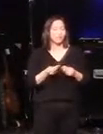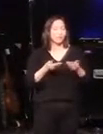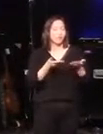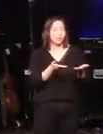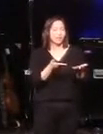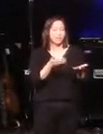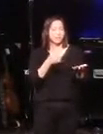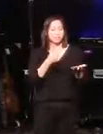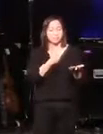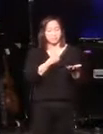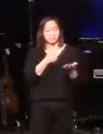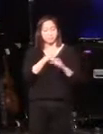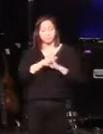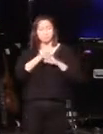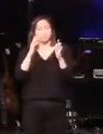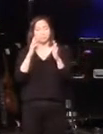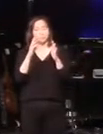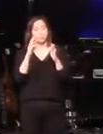of so many times